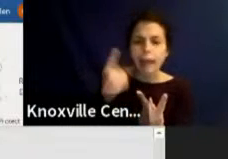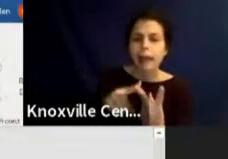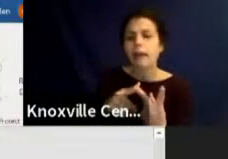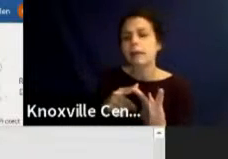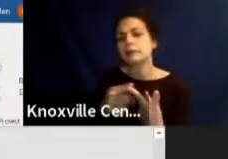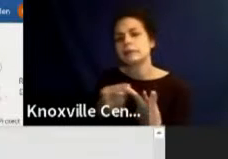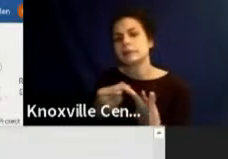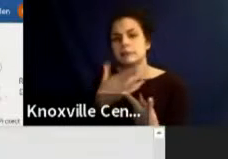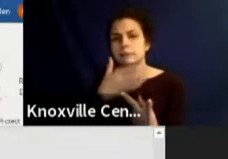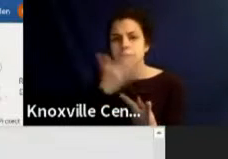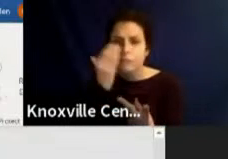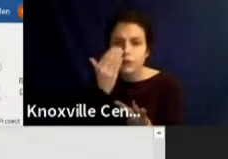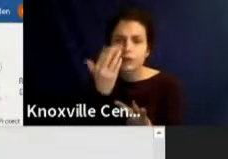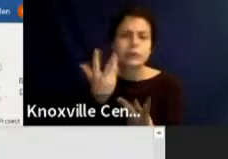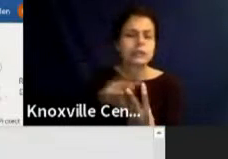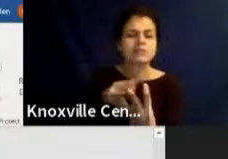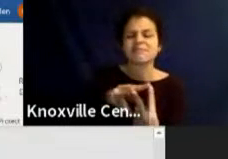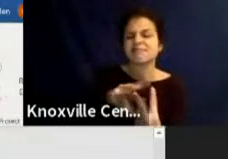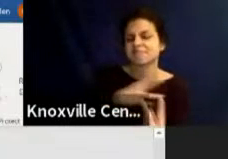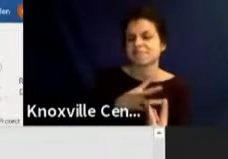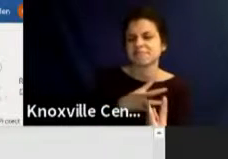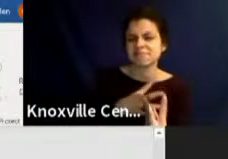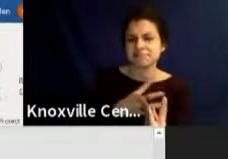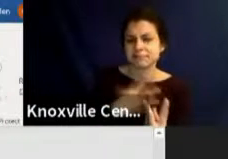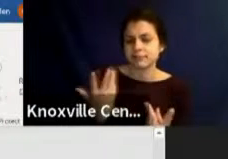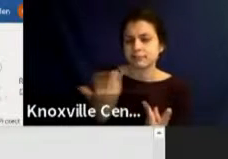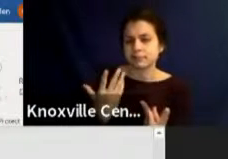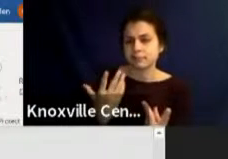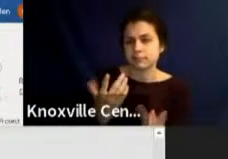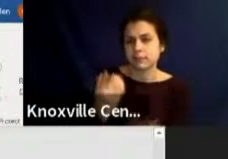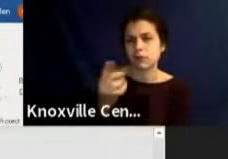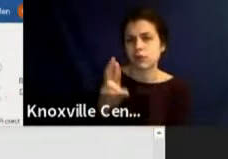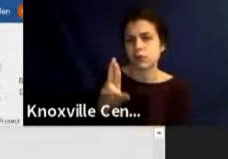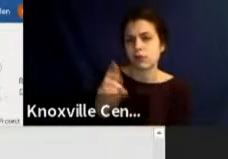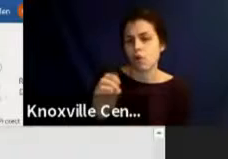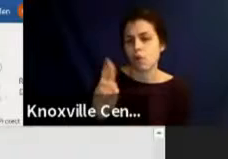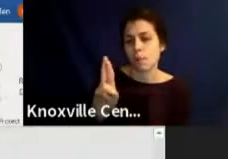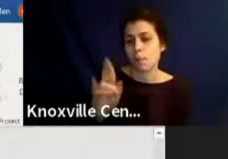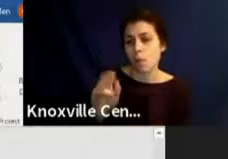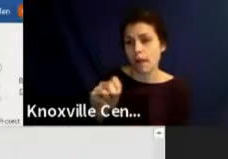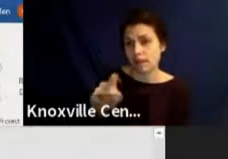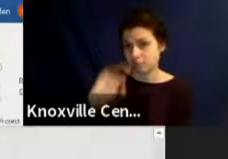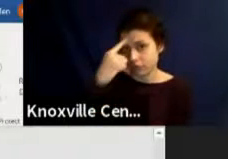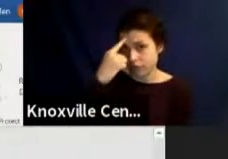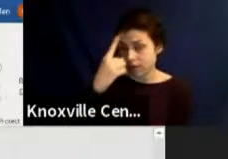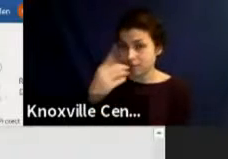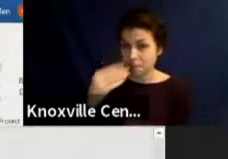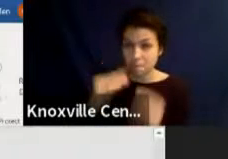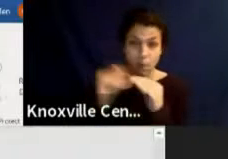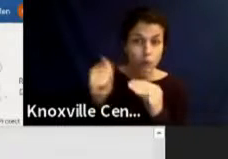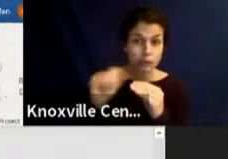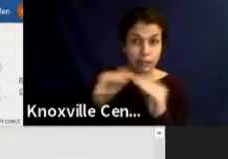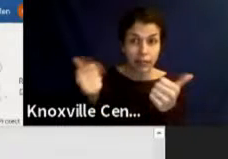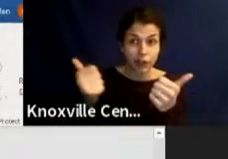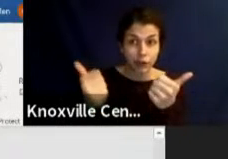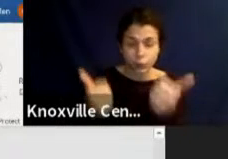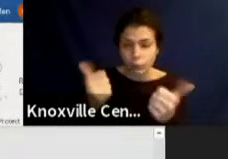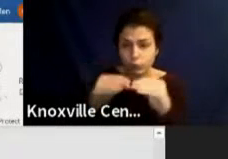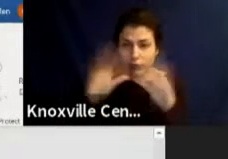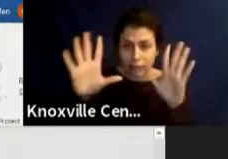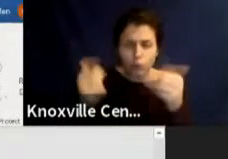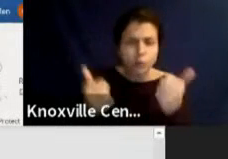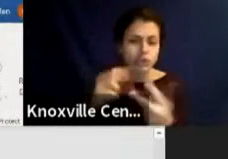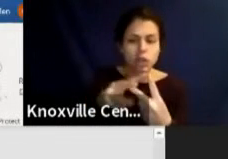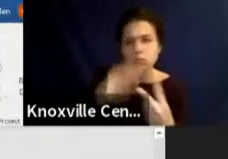So whatever the Dr. O'Brien thinks is most clear. What was it in